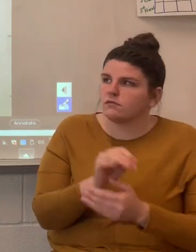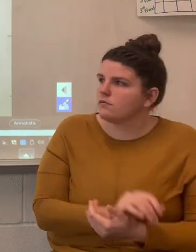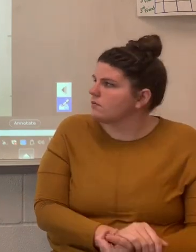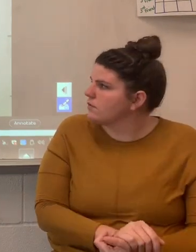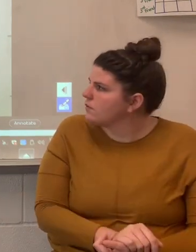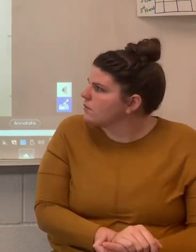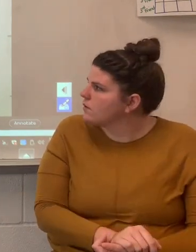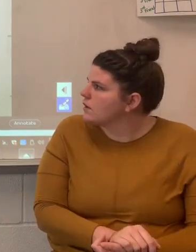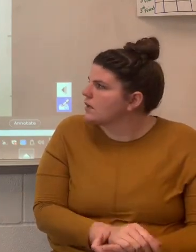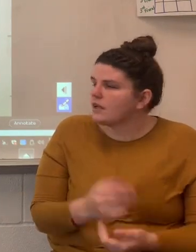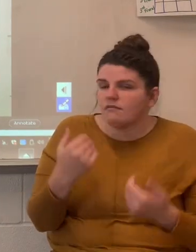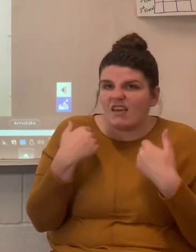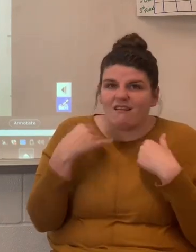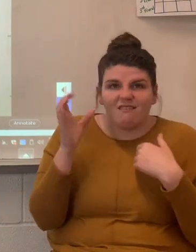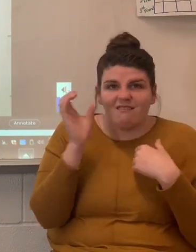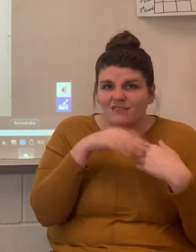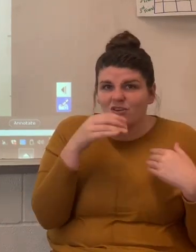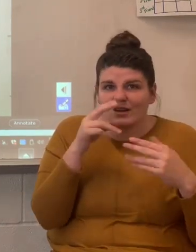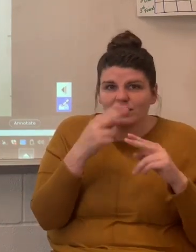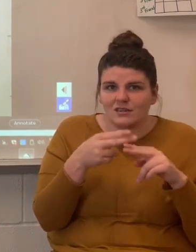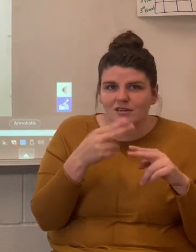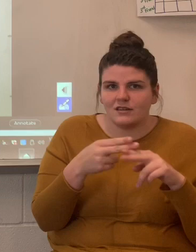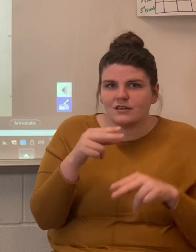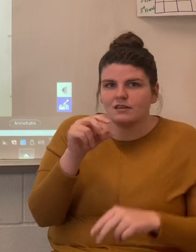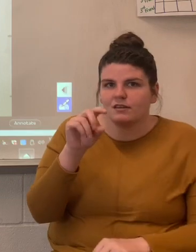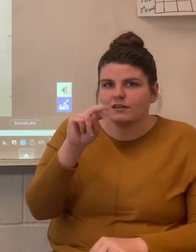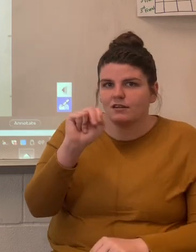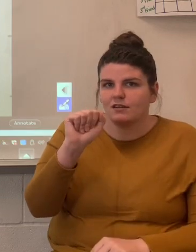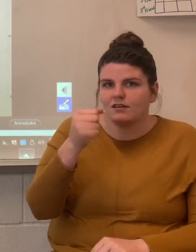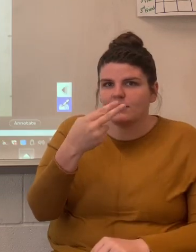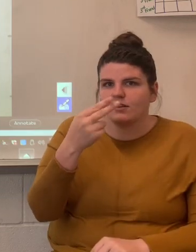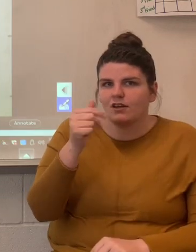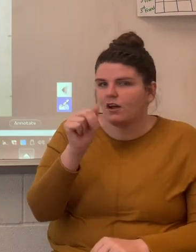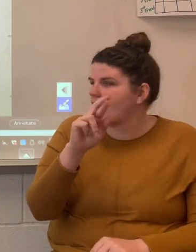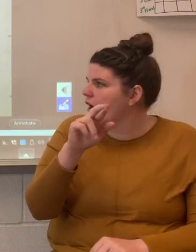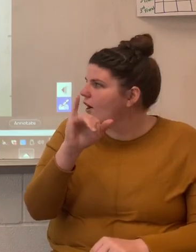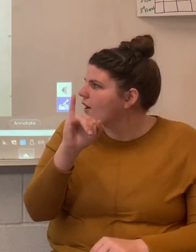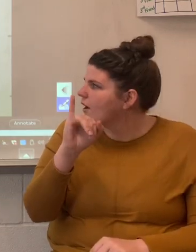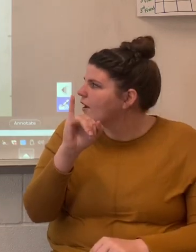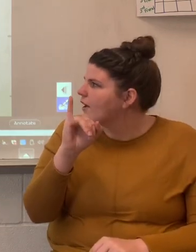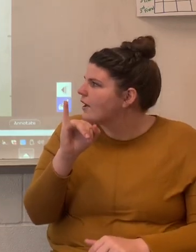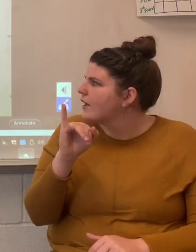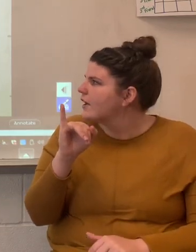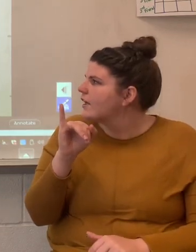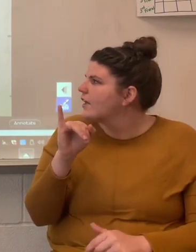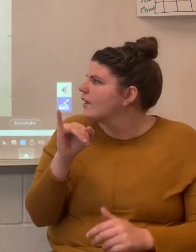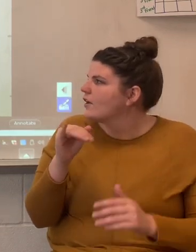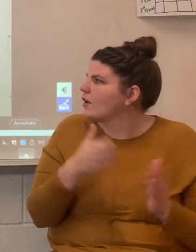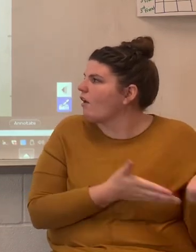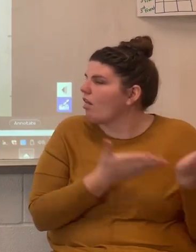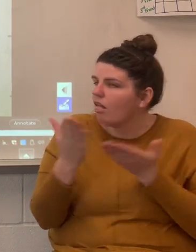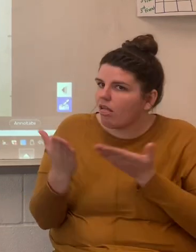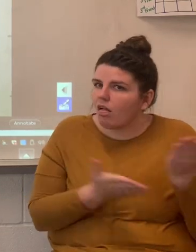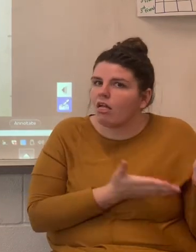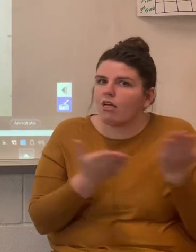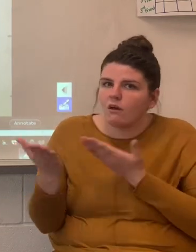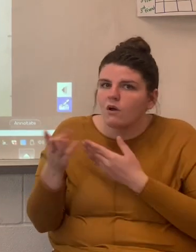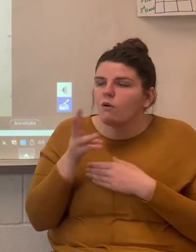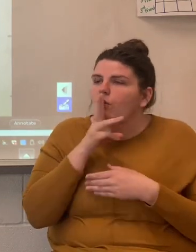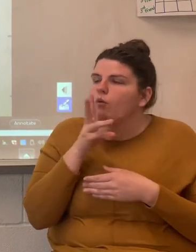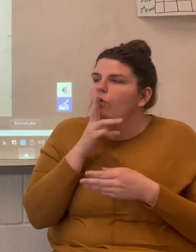They come up with some strange names. Nahara hauled water to the barn in a 7-8 gallon